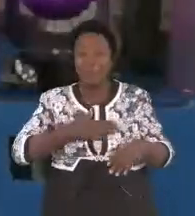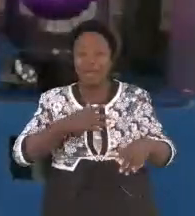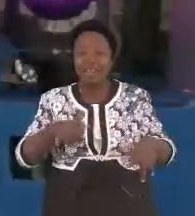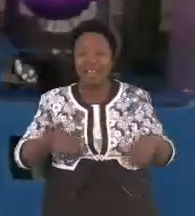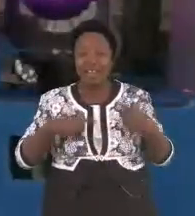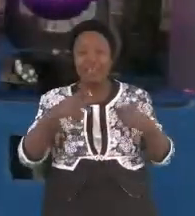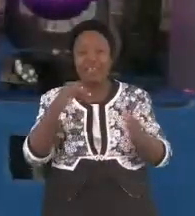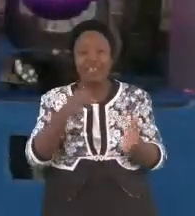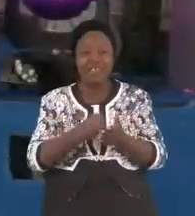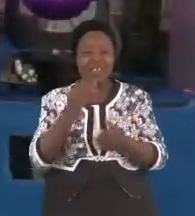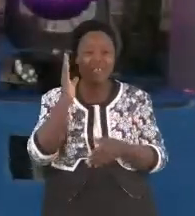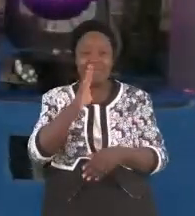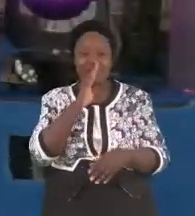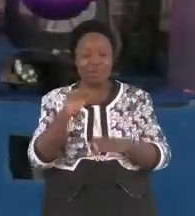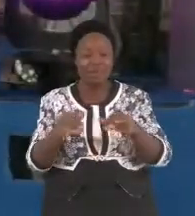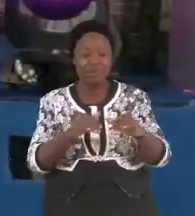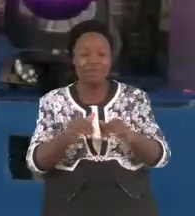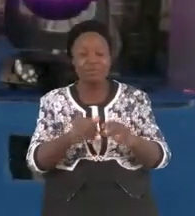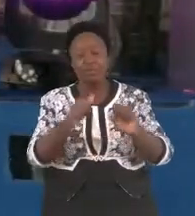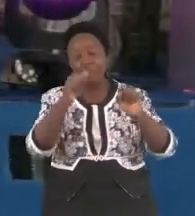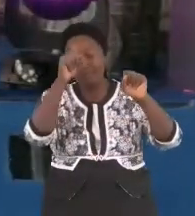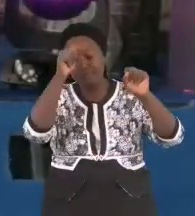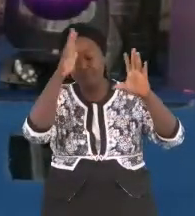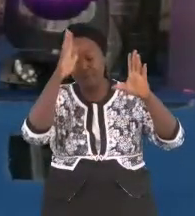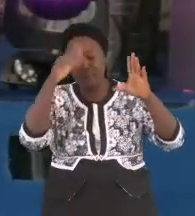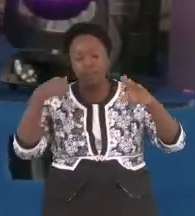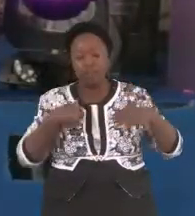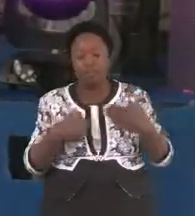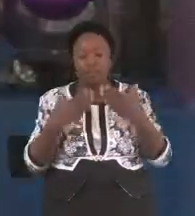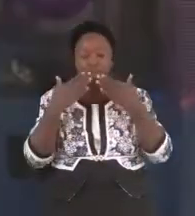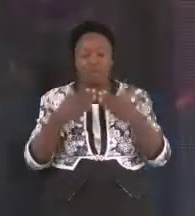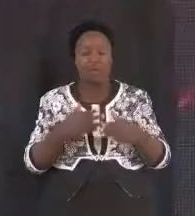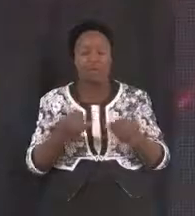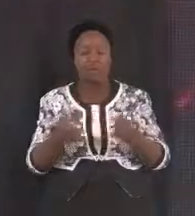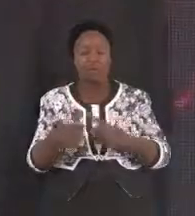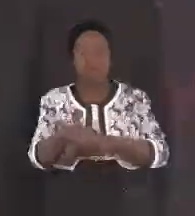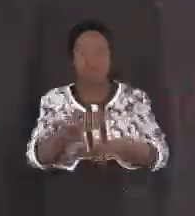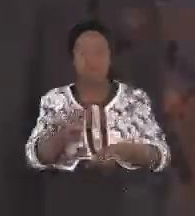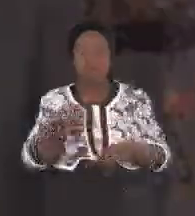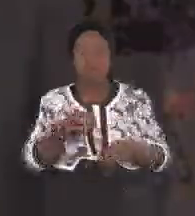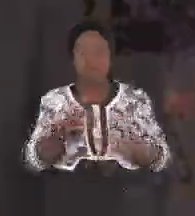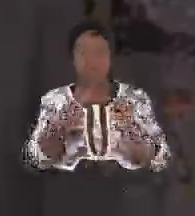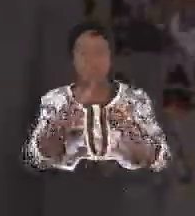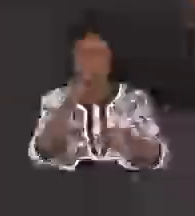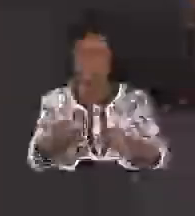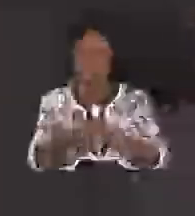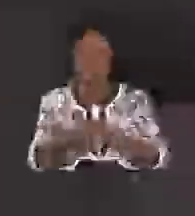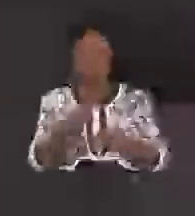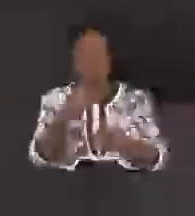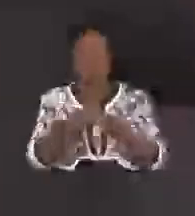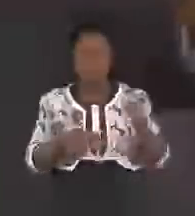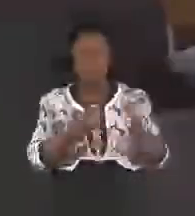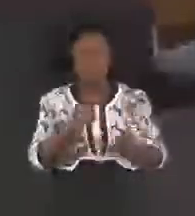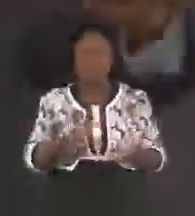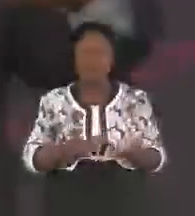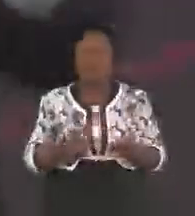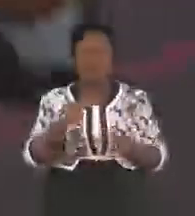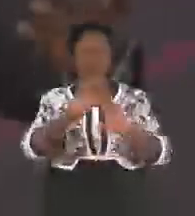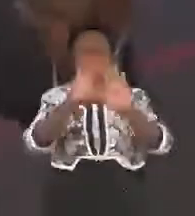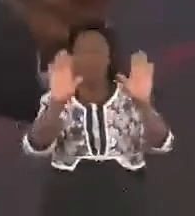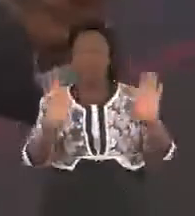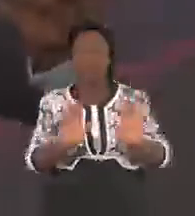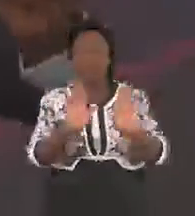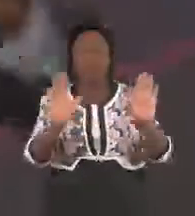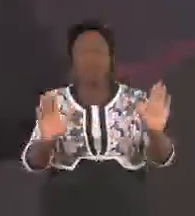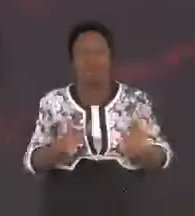done. Father, we thank you today and we bless your name. What a glorious Sunday, a